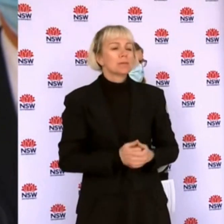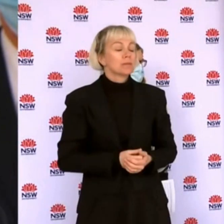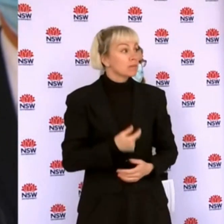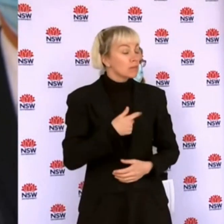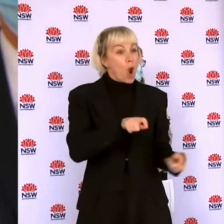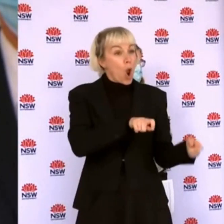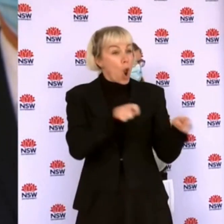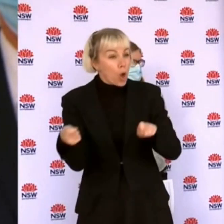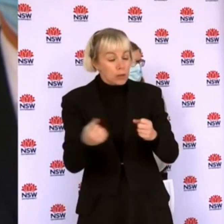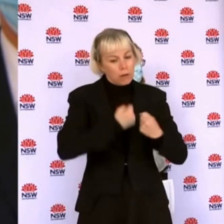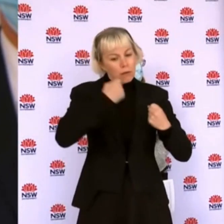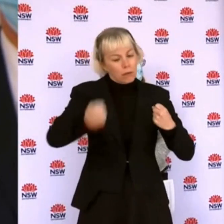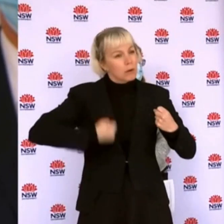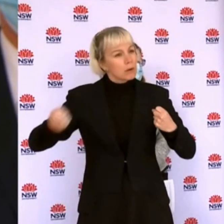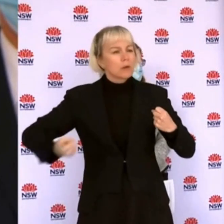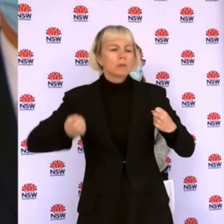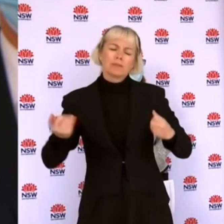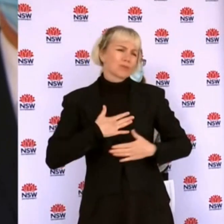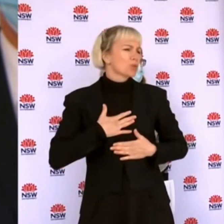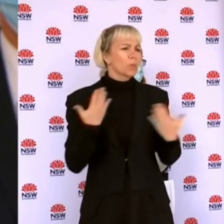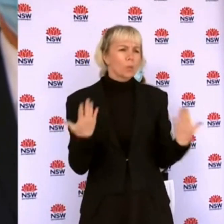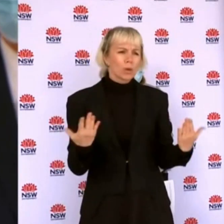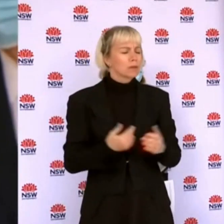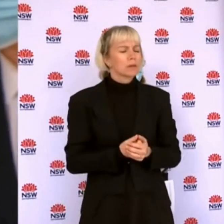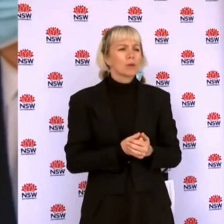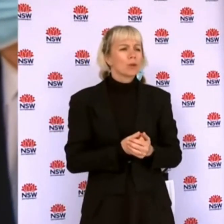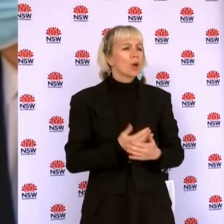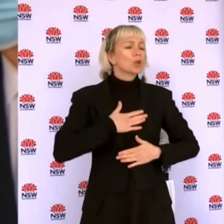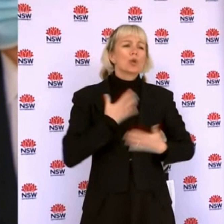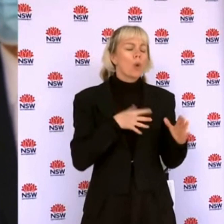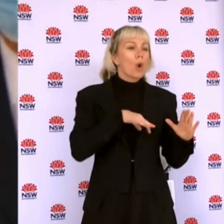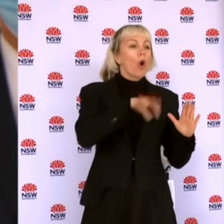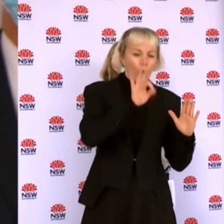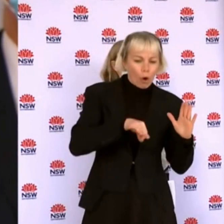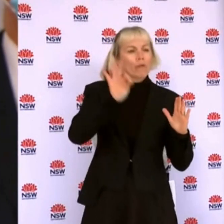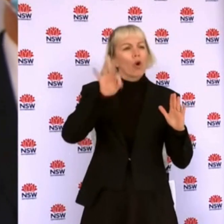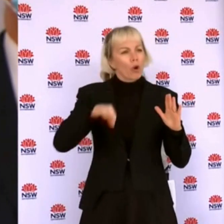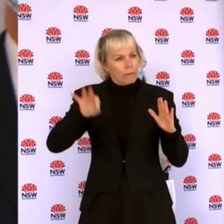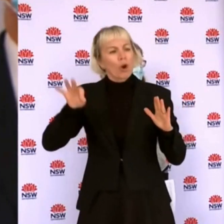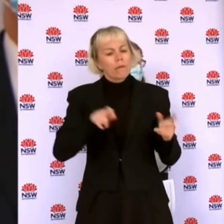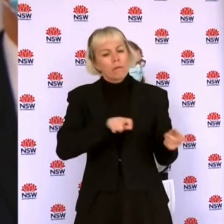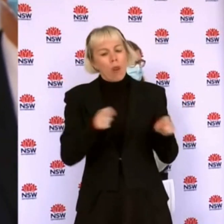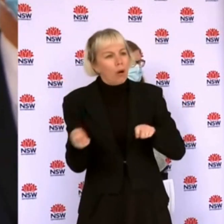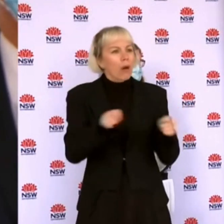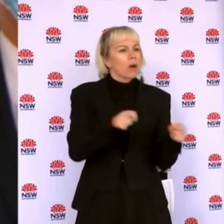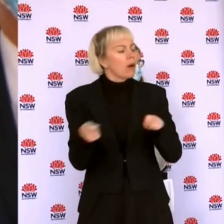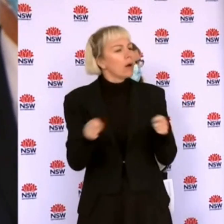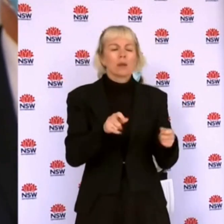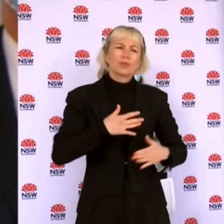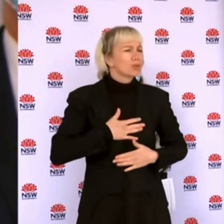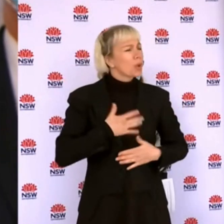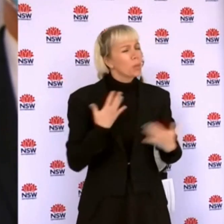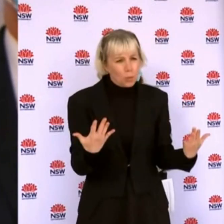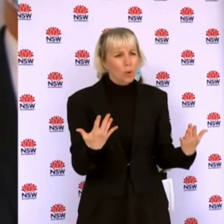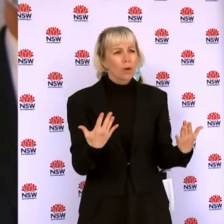We don't want to see Sydney or New South Wales go in and out of lockdown until we have the vast majority of our population vaccinated. So